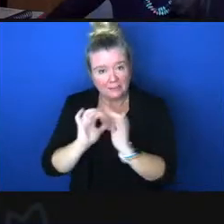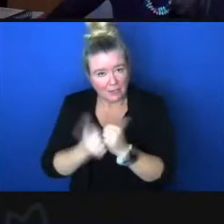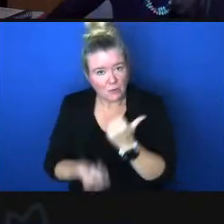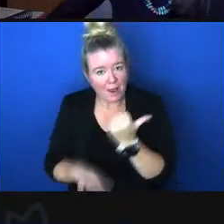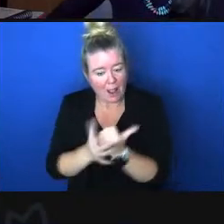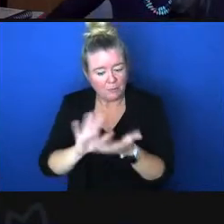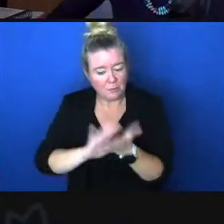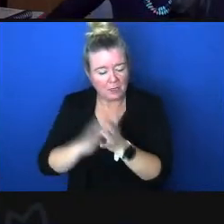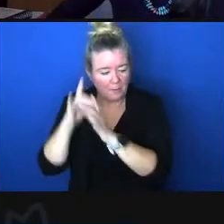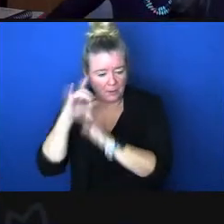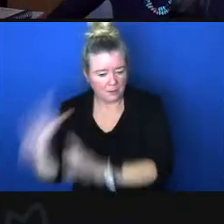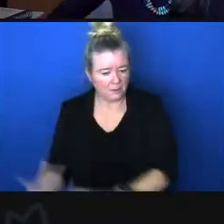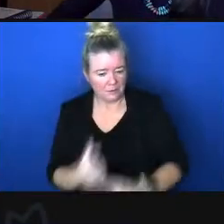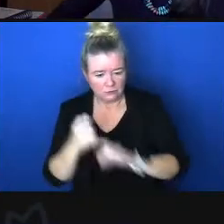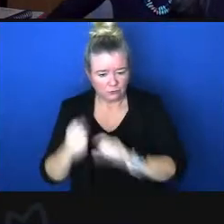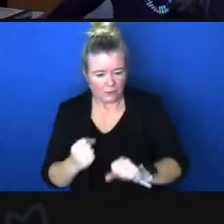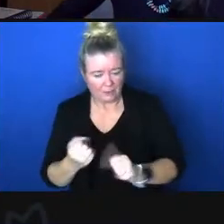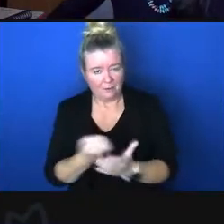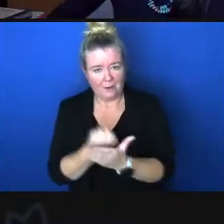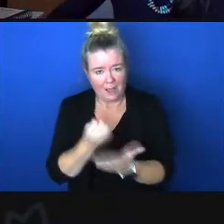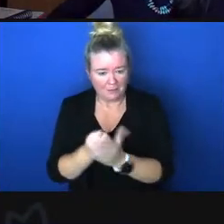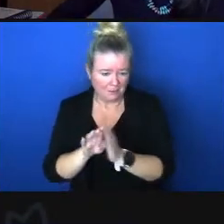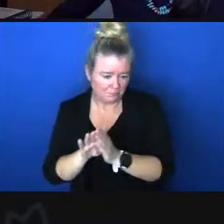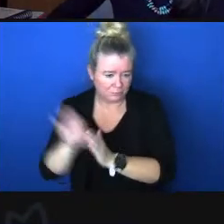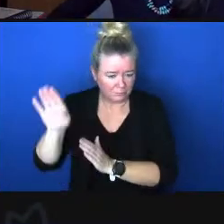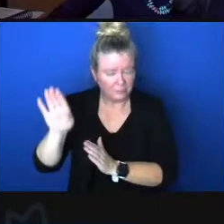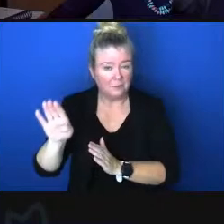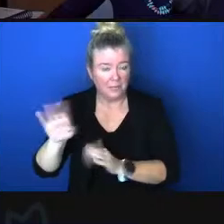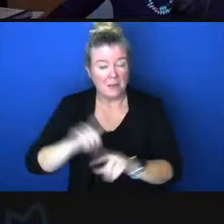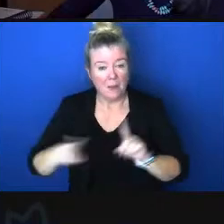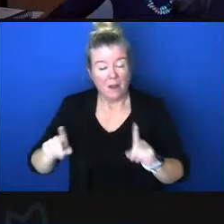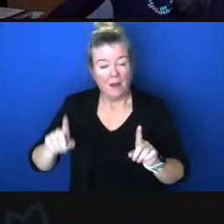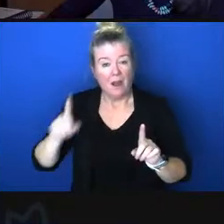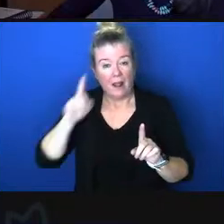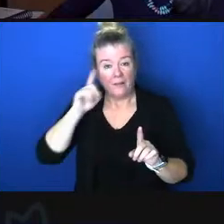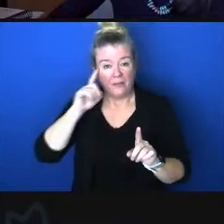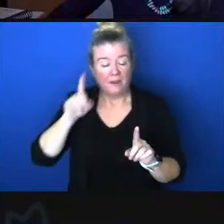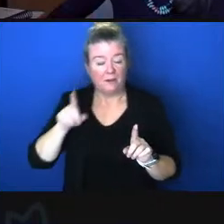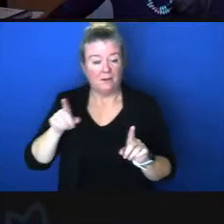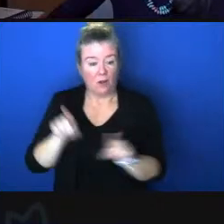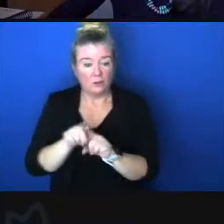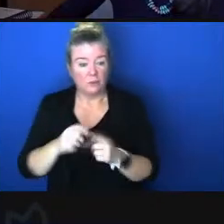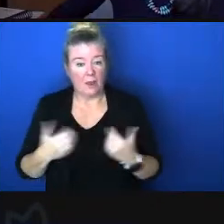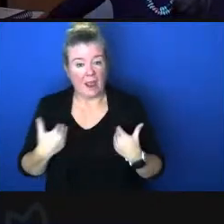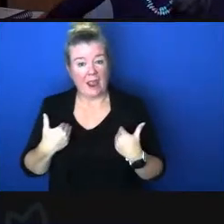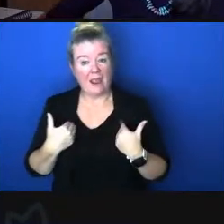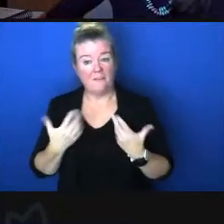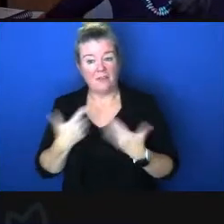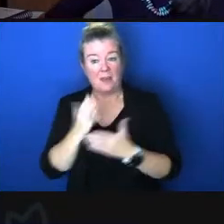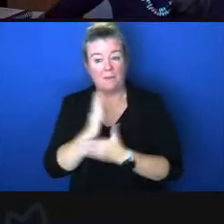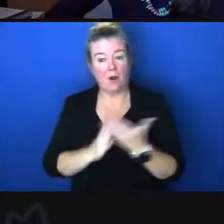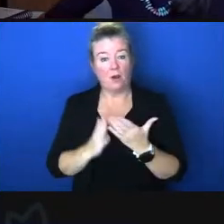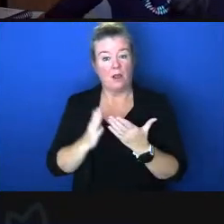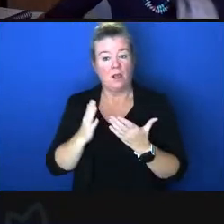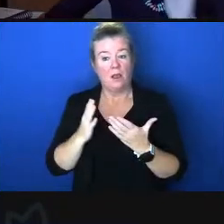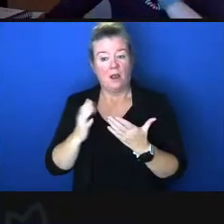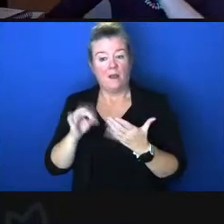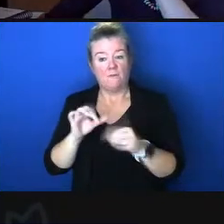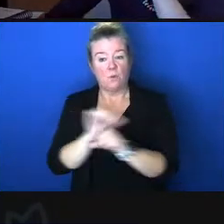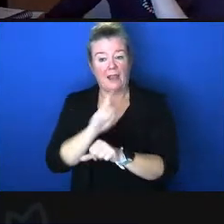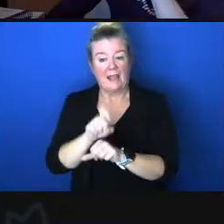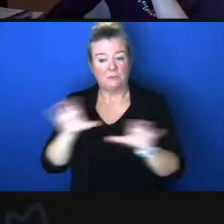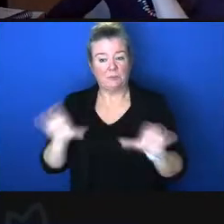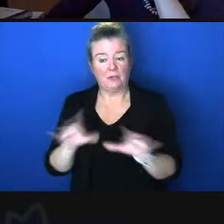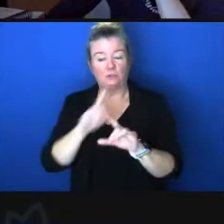strengthen our economy writ large. But I also think there is, you know, the narrative work that has to be done to